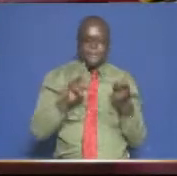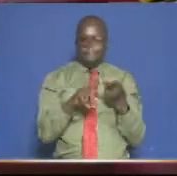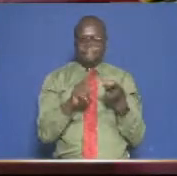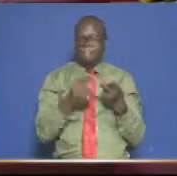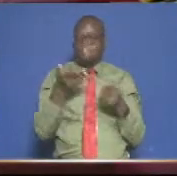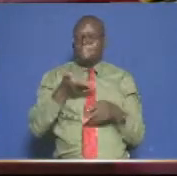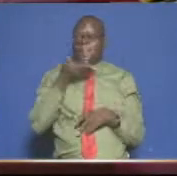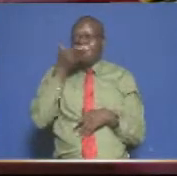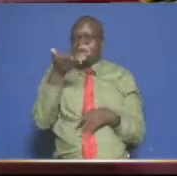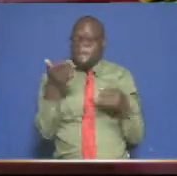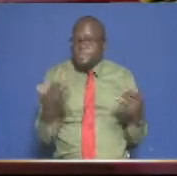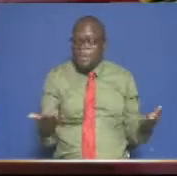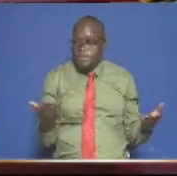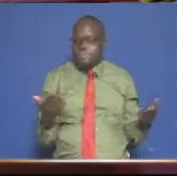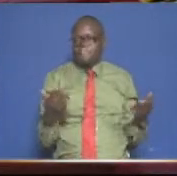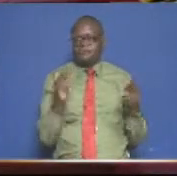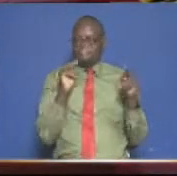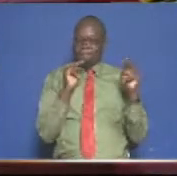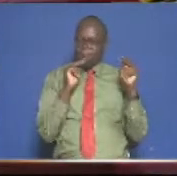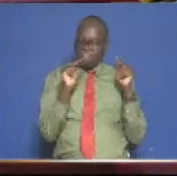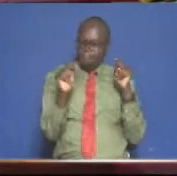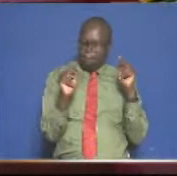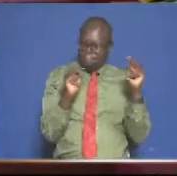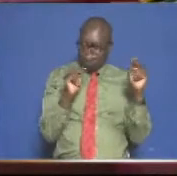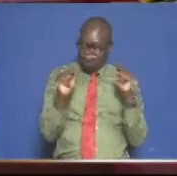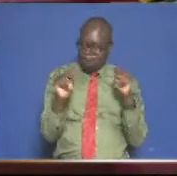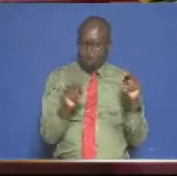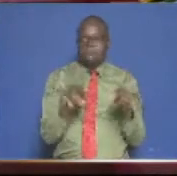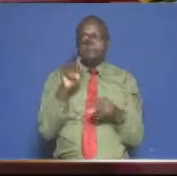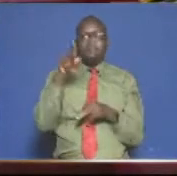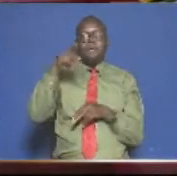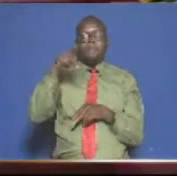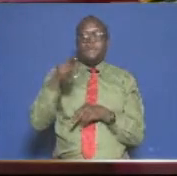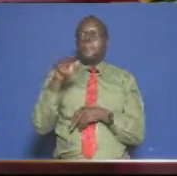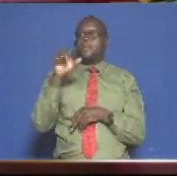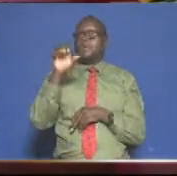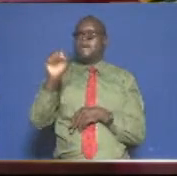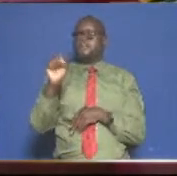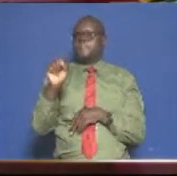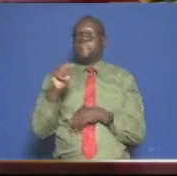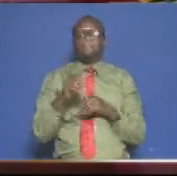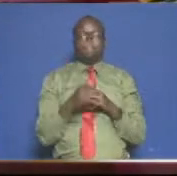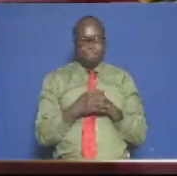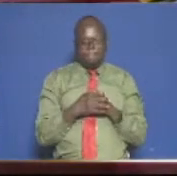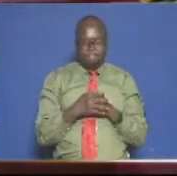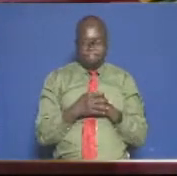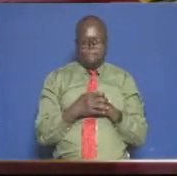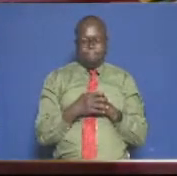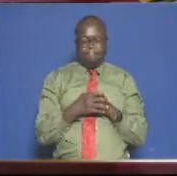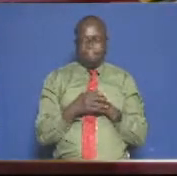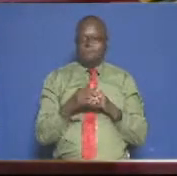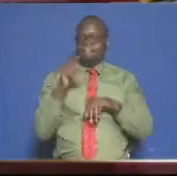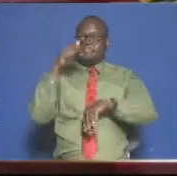is that renegotiation of existing PPAs for existing power plants. B,